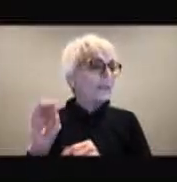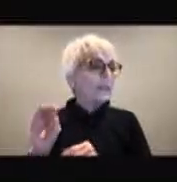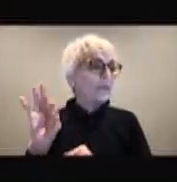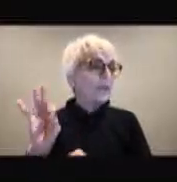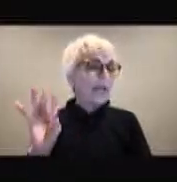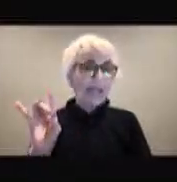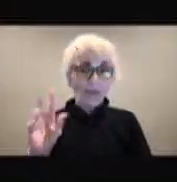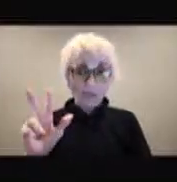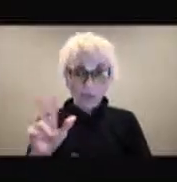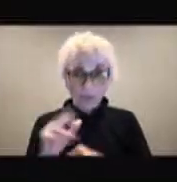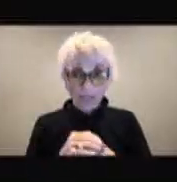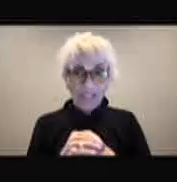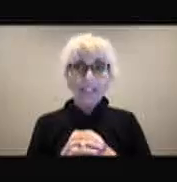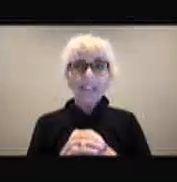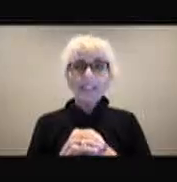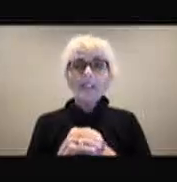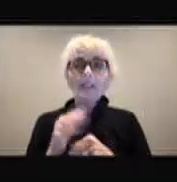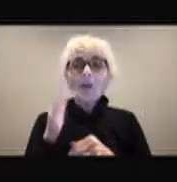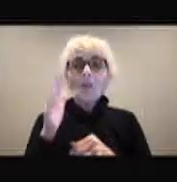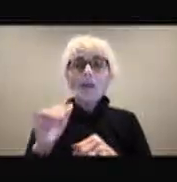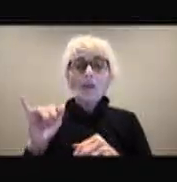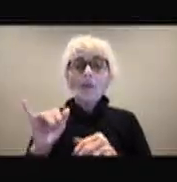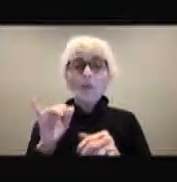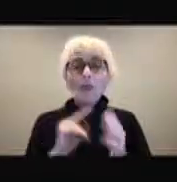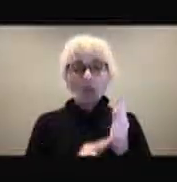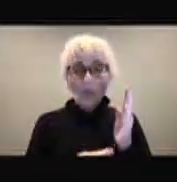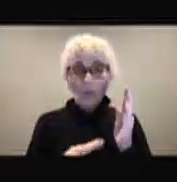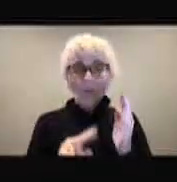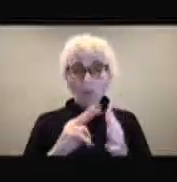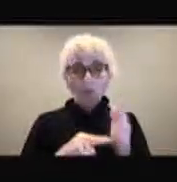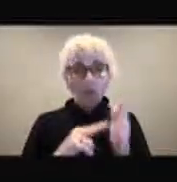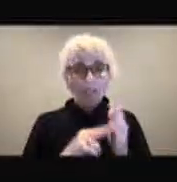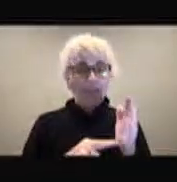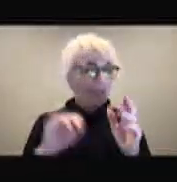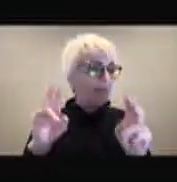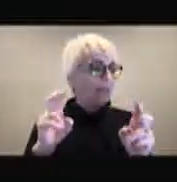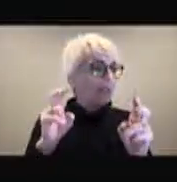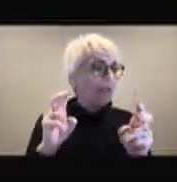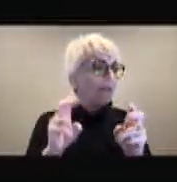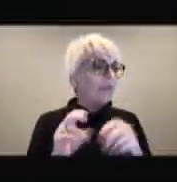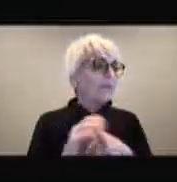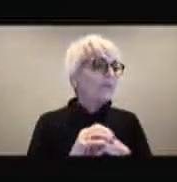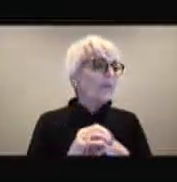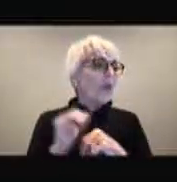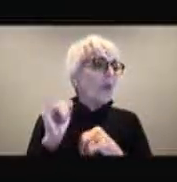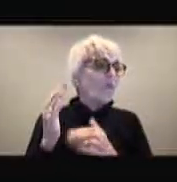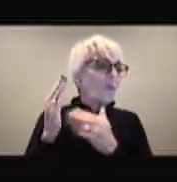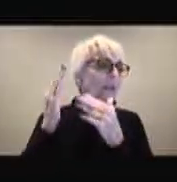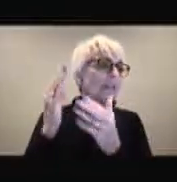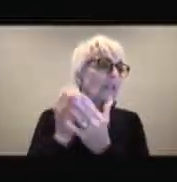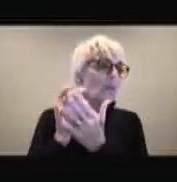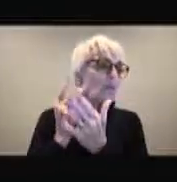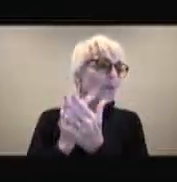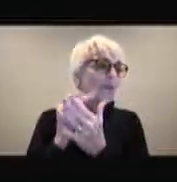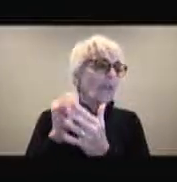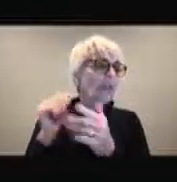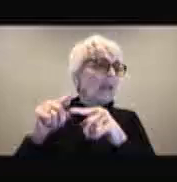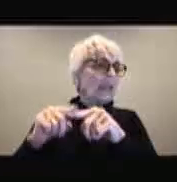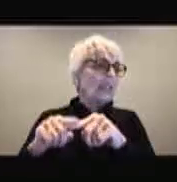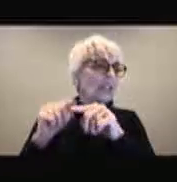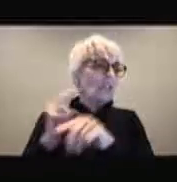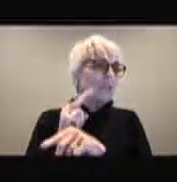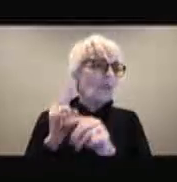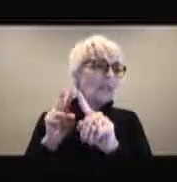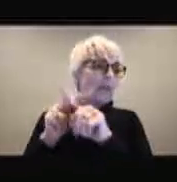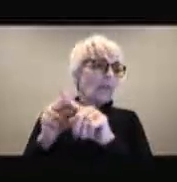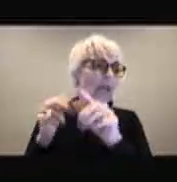2024-0983. Will Madam Clerk please read the title of the bill? Bill 983, Resolution Approving a Conditional Use Application under the Pittsburgh